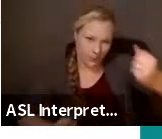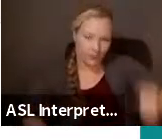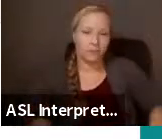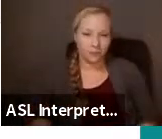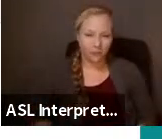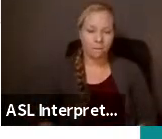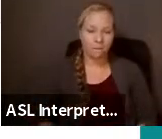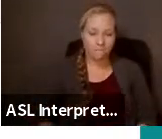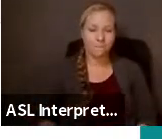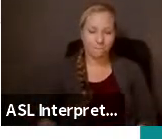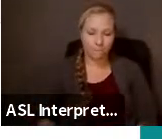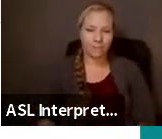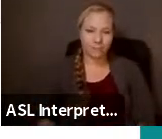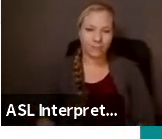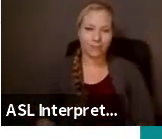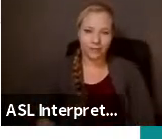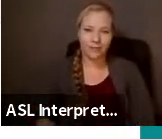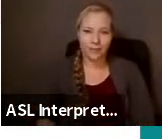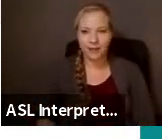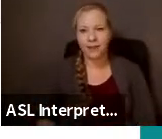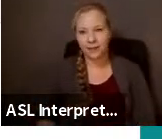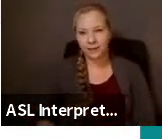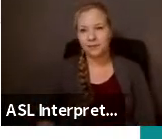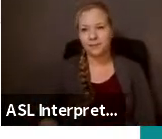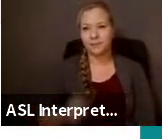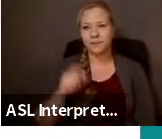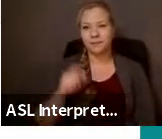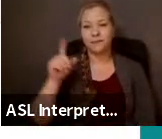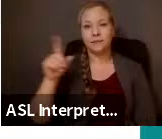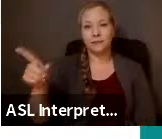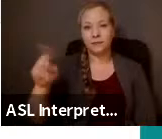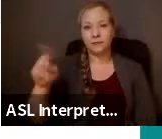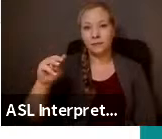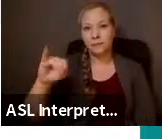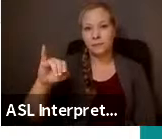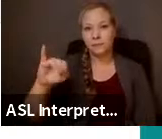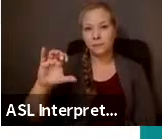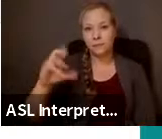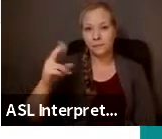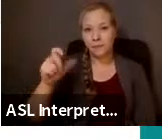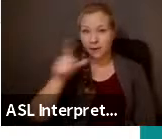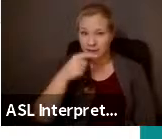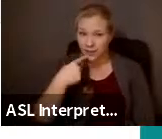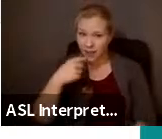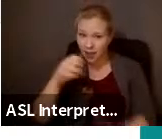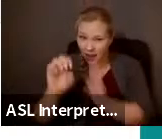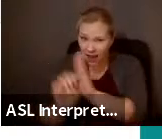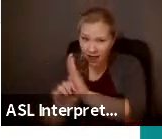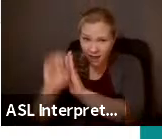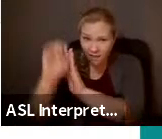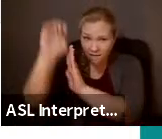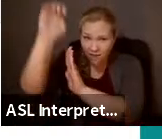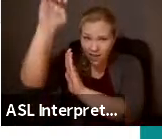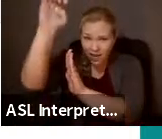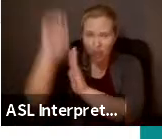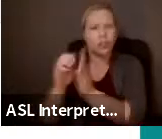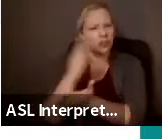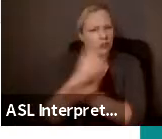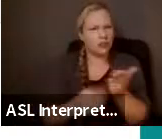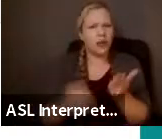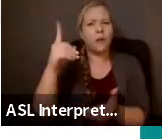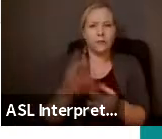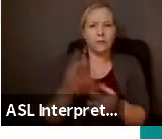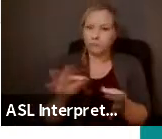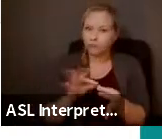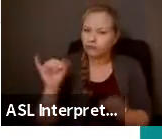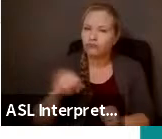to navigate this. An elevator was mentioned earlier. I'm sorry, I don't know if I mentioned that before, but earlier somebody said that